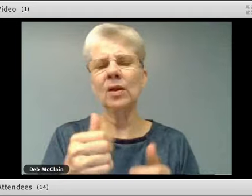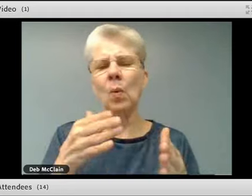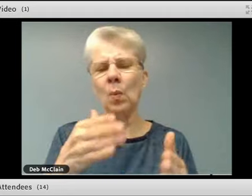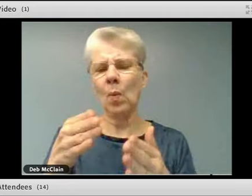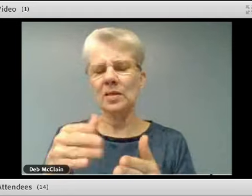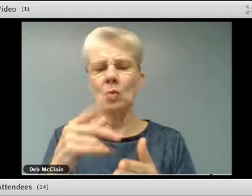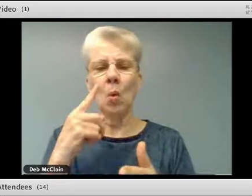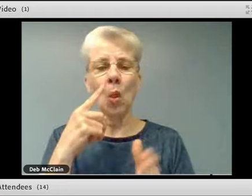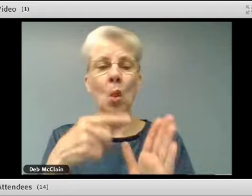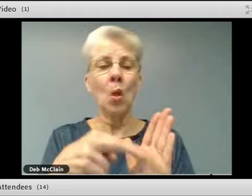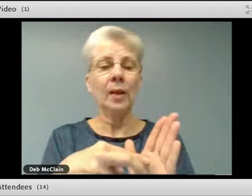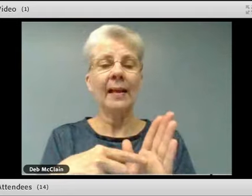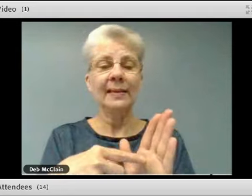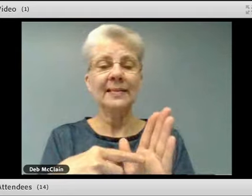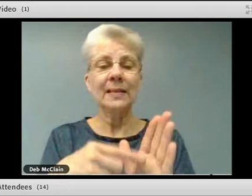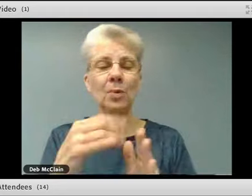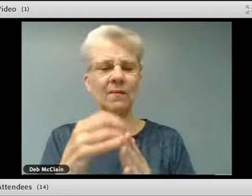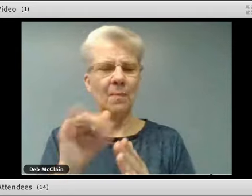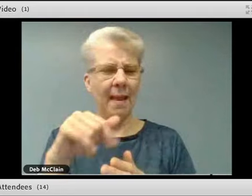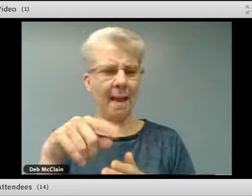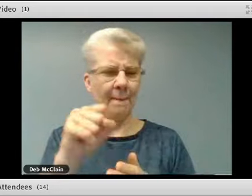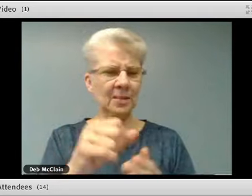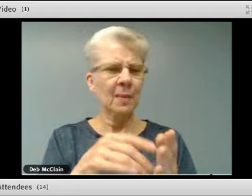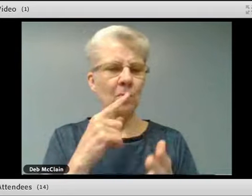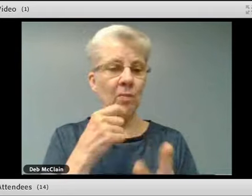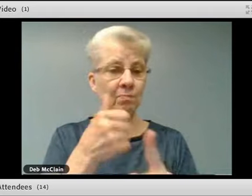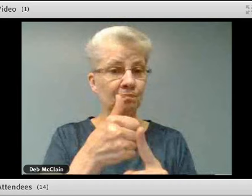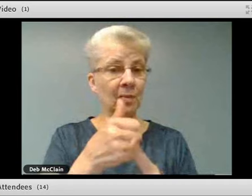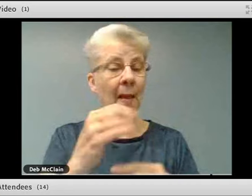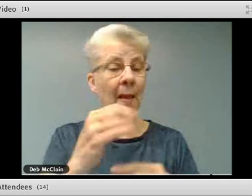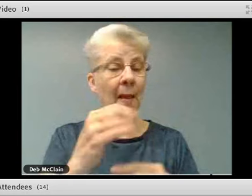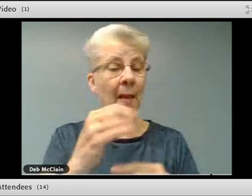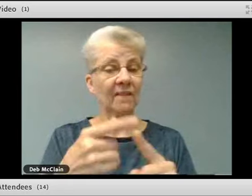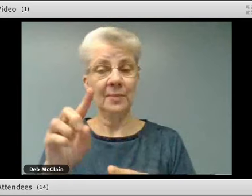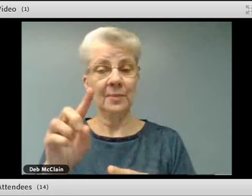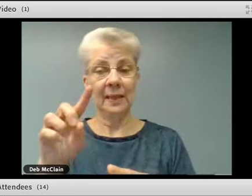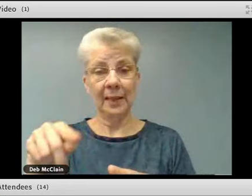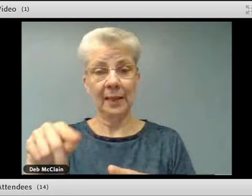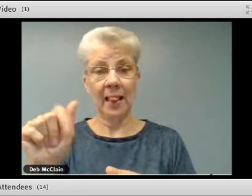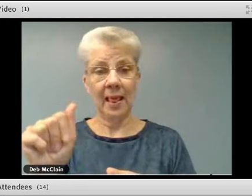couple examples of some apps that people have built off of DPLA.